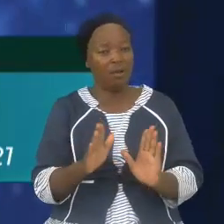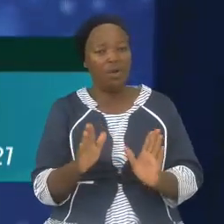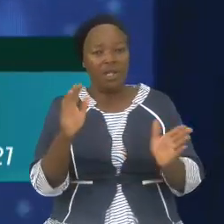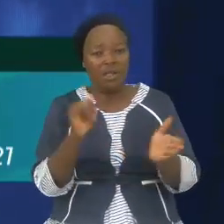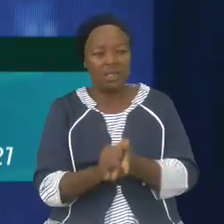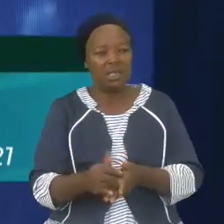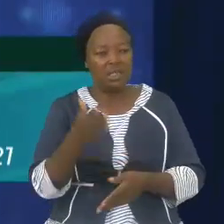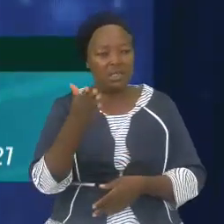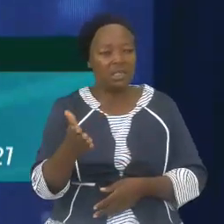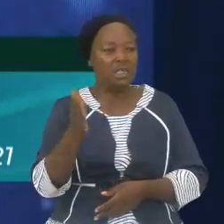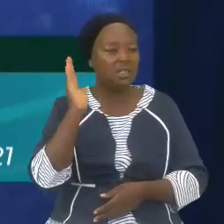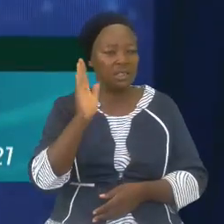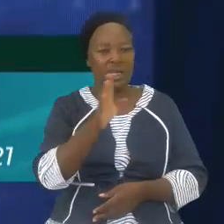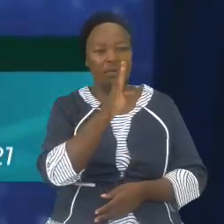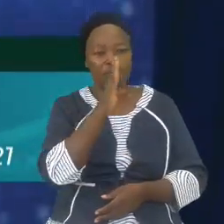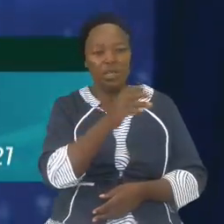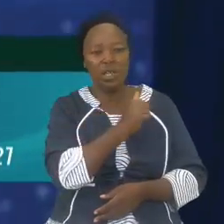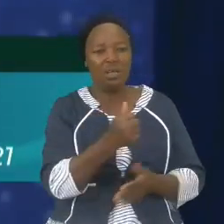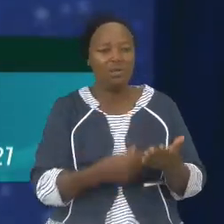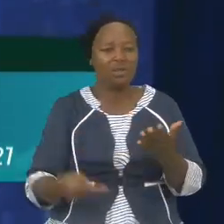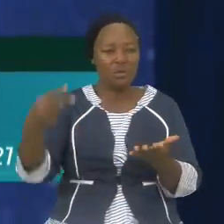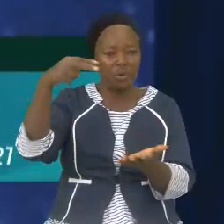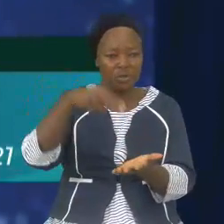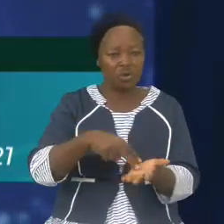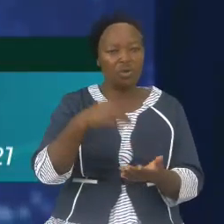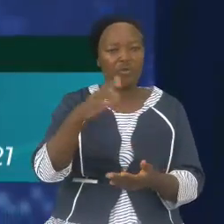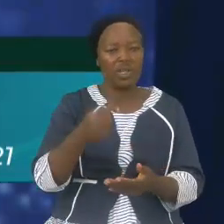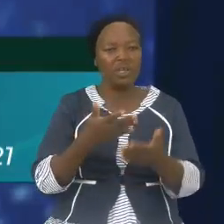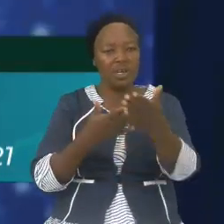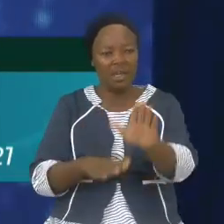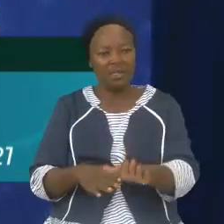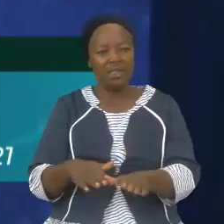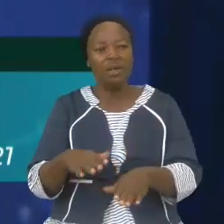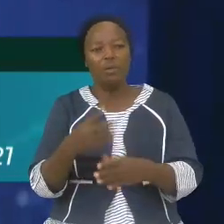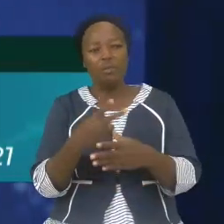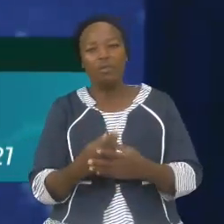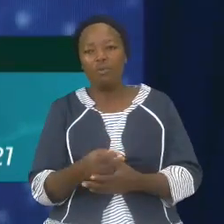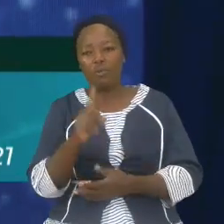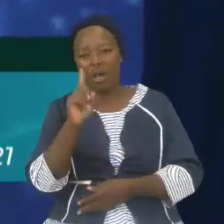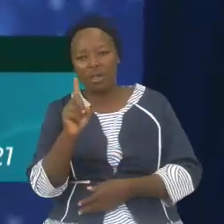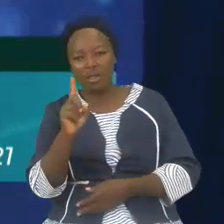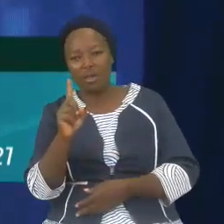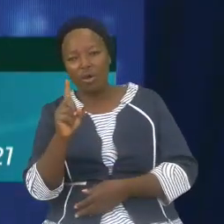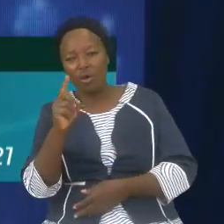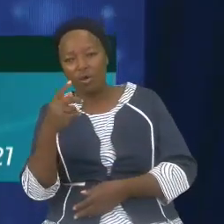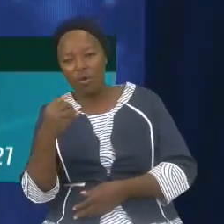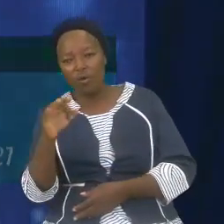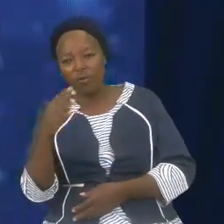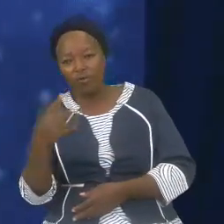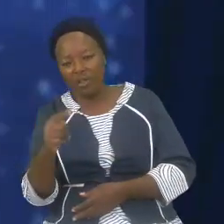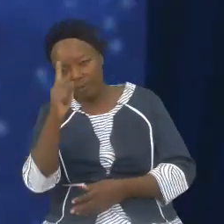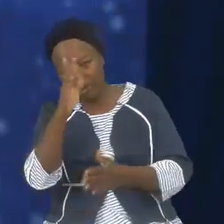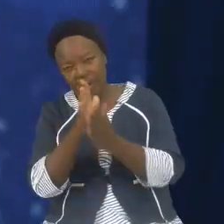there shall be a resurrection of the dead, one of the just,